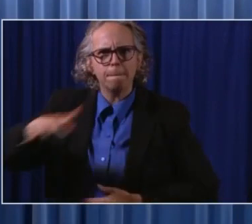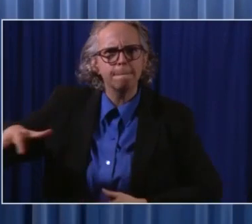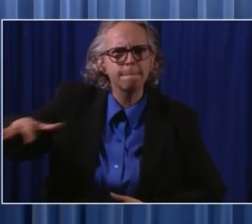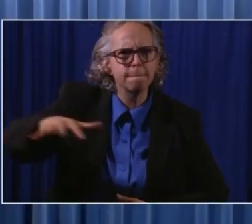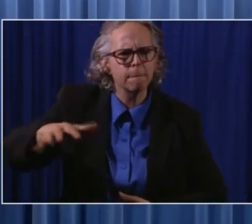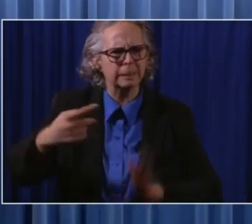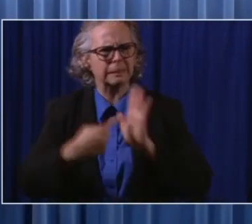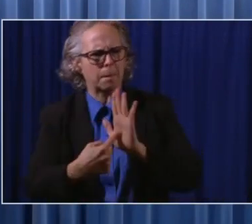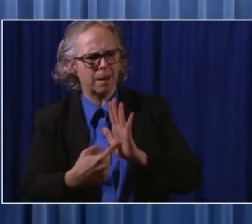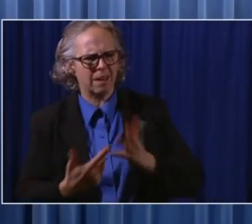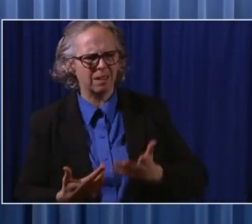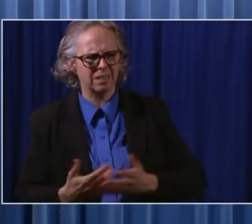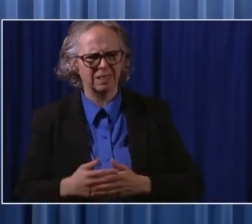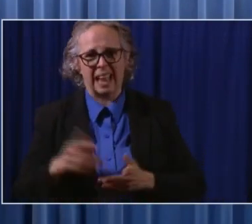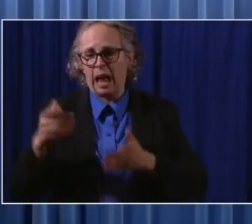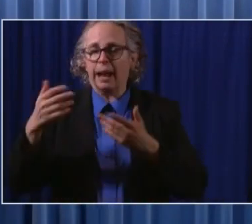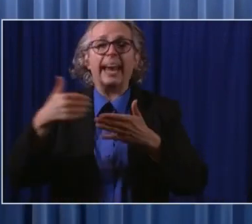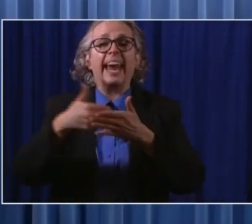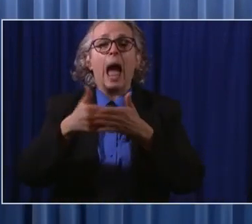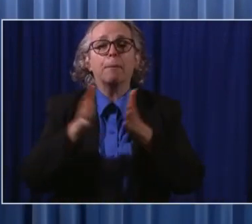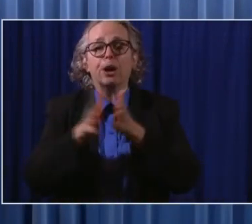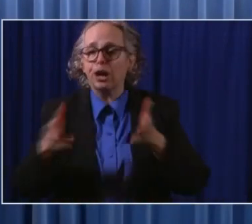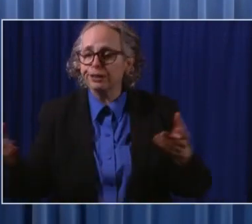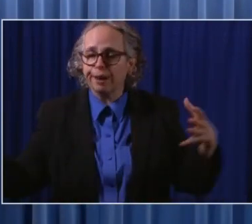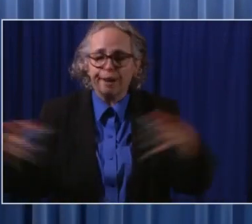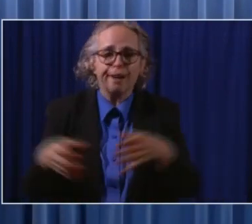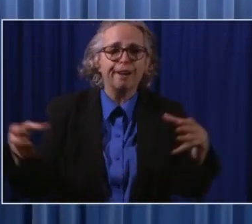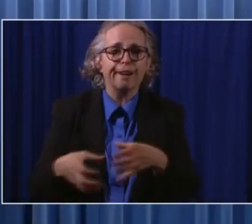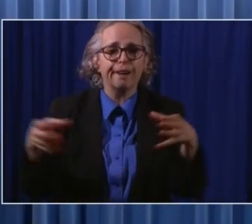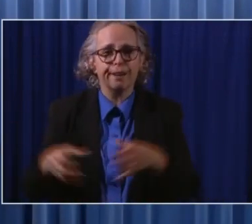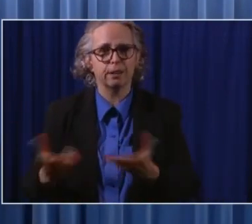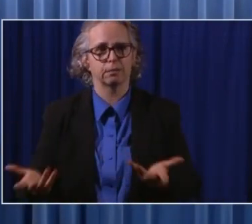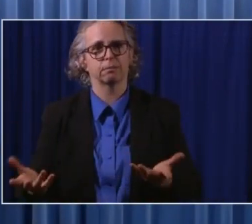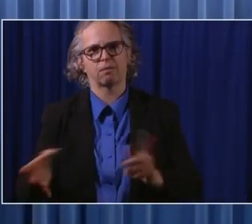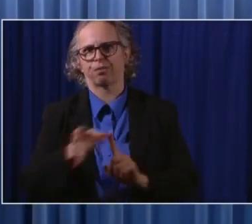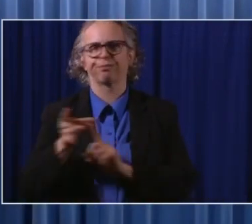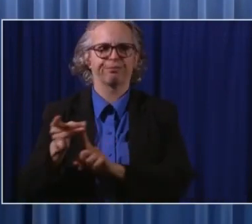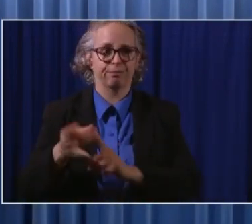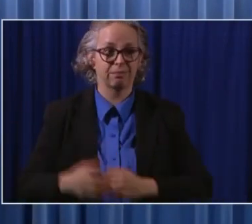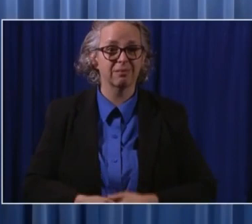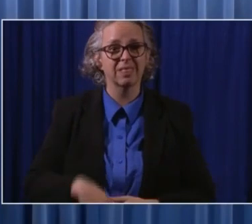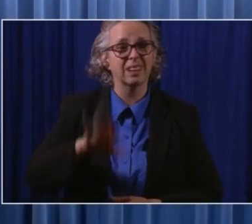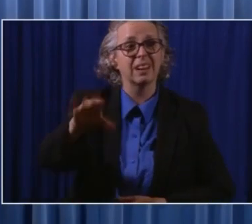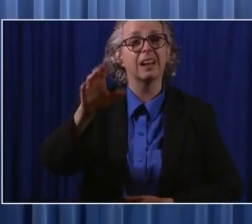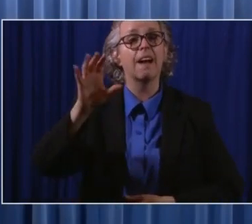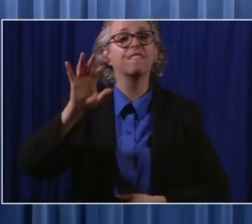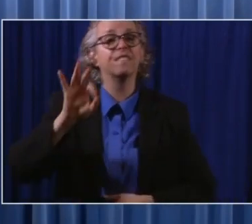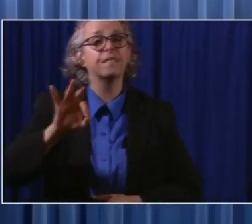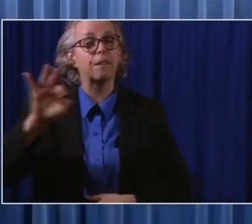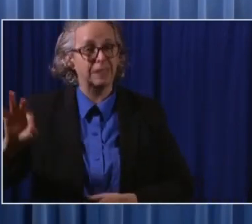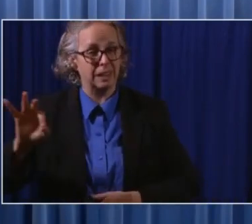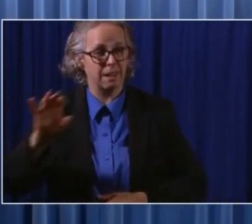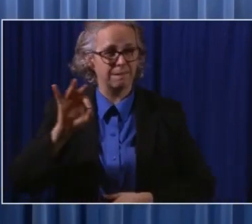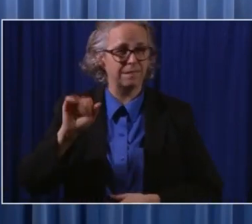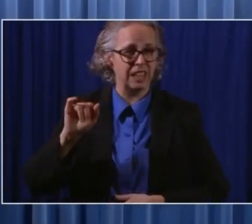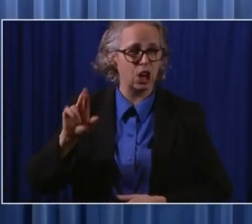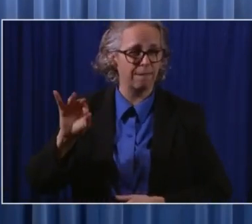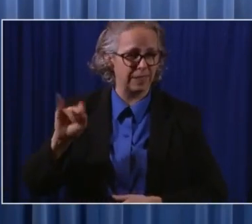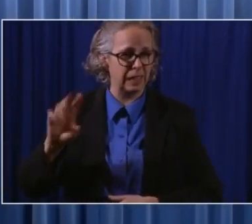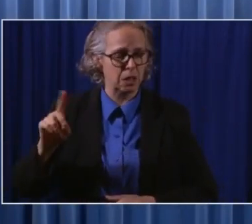neighboring communities. Fairfield County. Fairfield County is down a little bit. That's good.